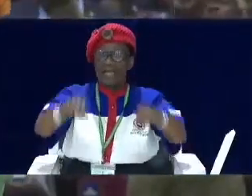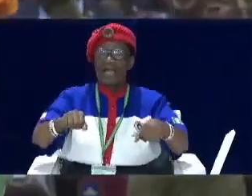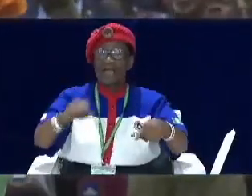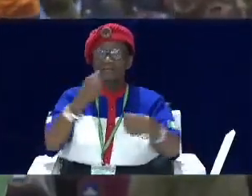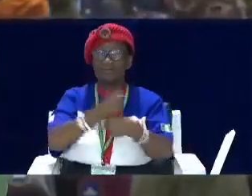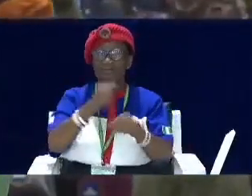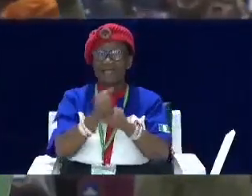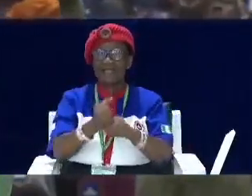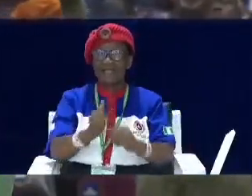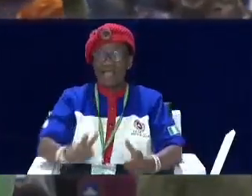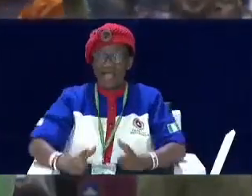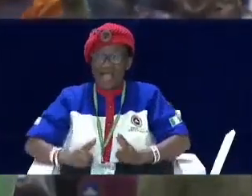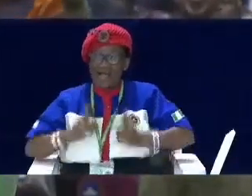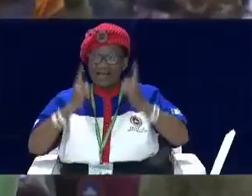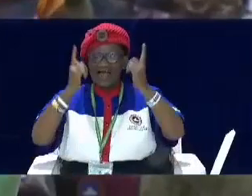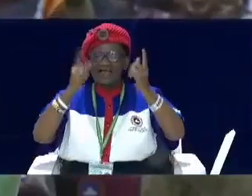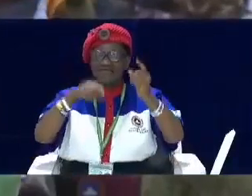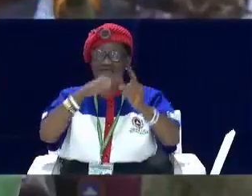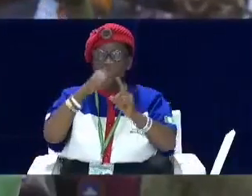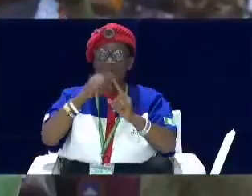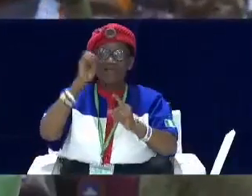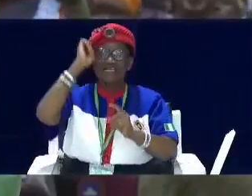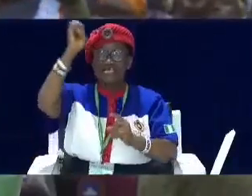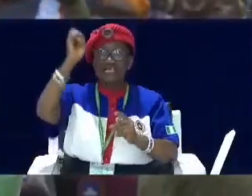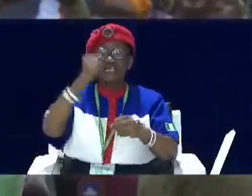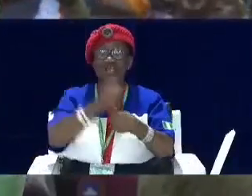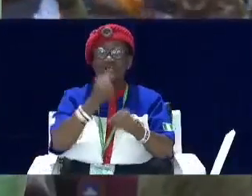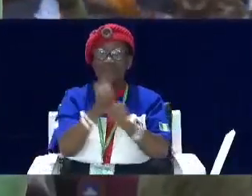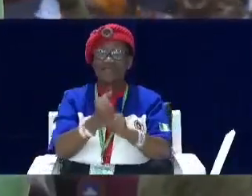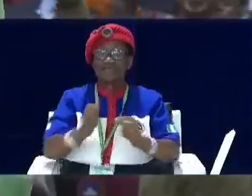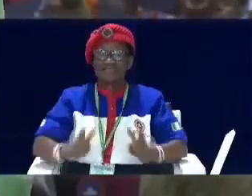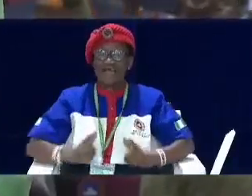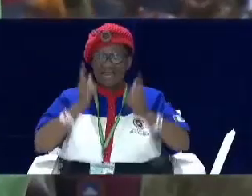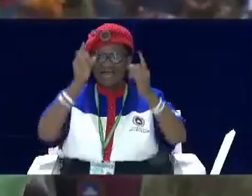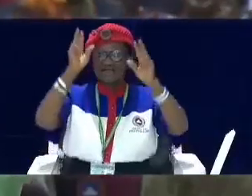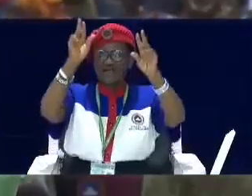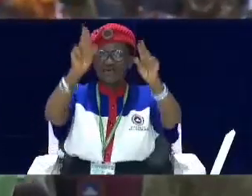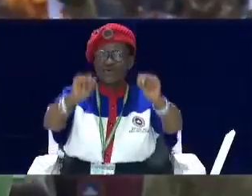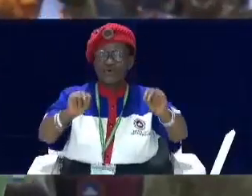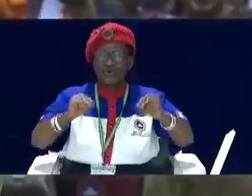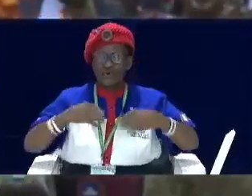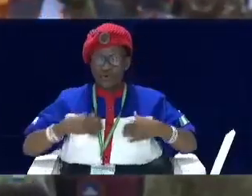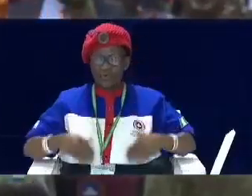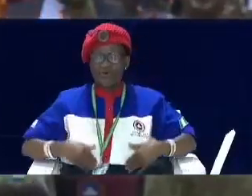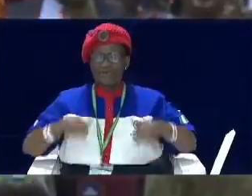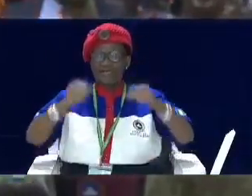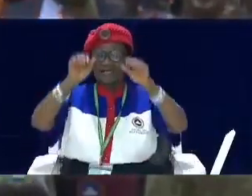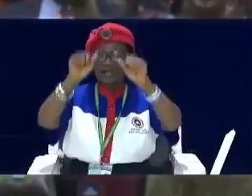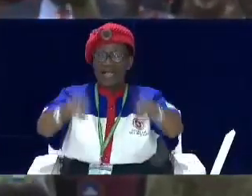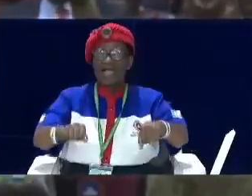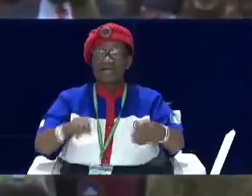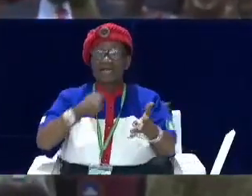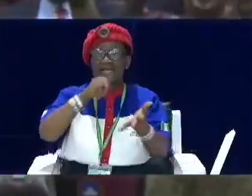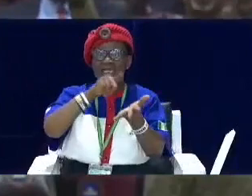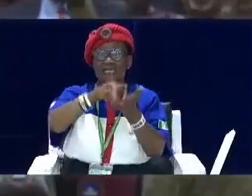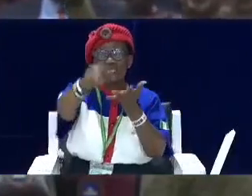aláyé. And when he makes alive, nobody can kill. Nígbà tó bá sì sọ di aláyé kò sẹ́ni tó lè